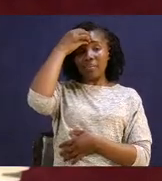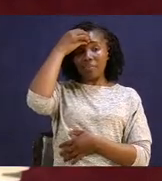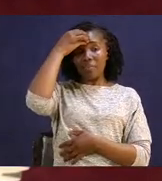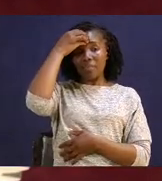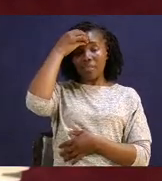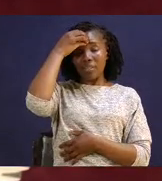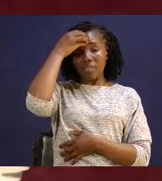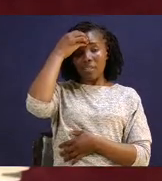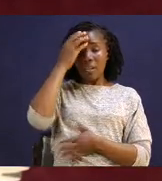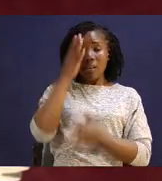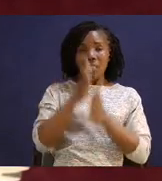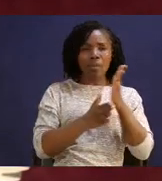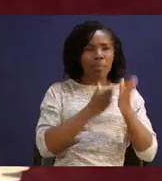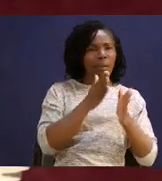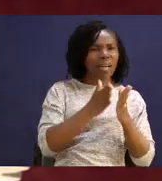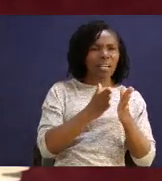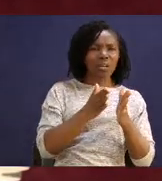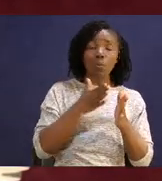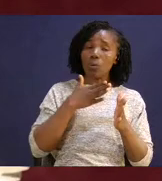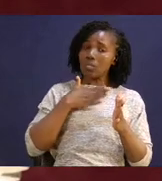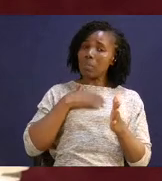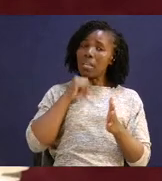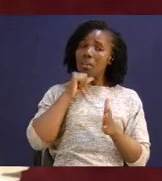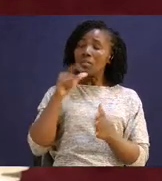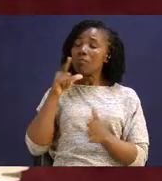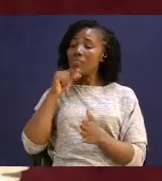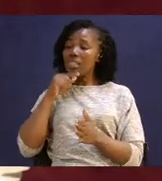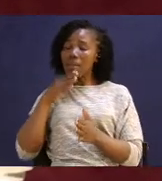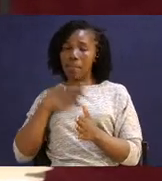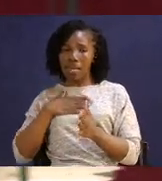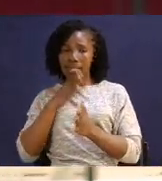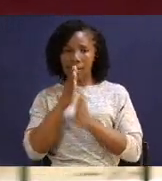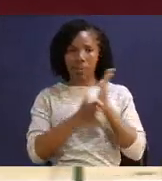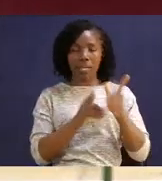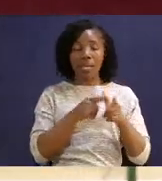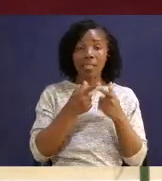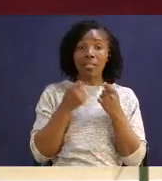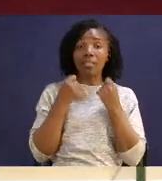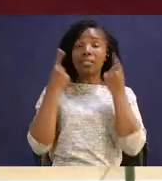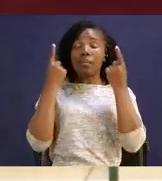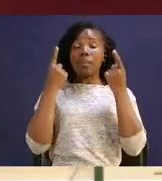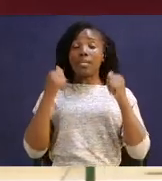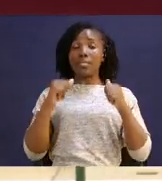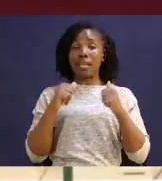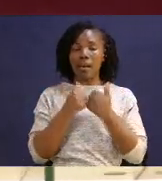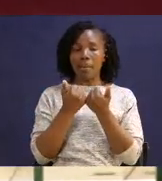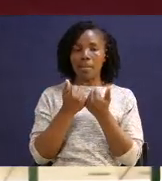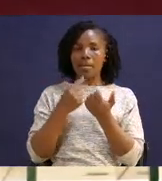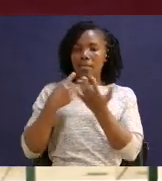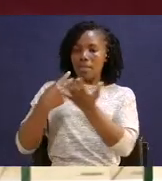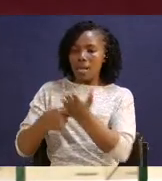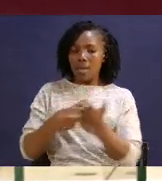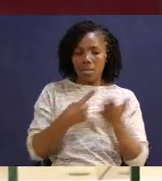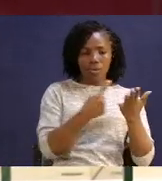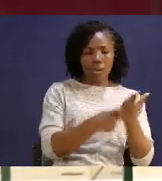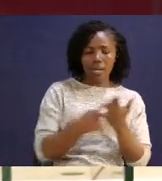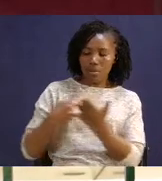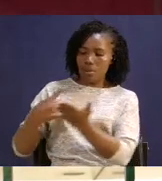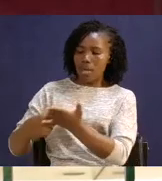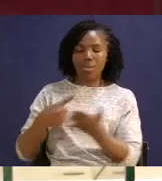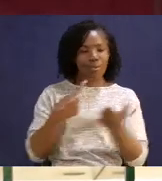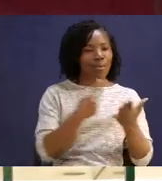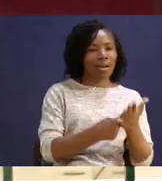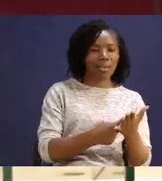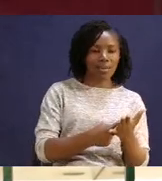And the agenda was my agenda, not my father's agenda. Then the bombshell came. When they argued and argued, they said, no, 10 cows,